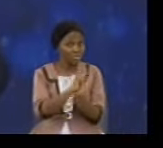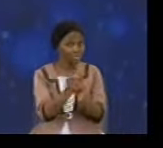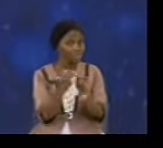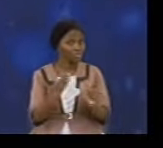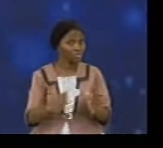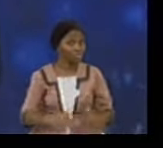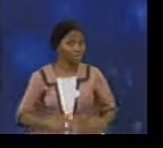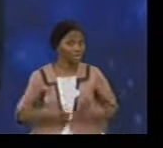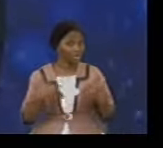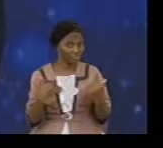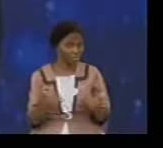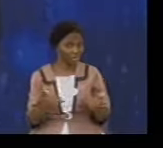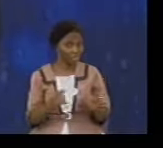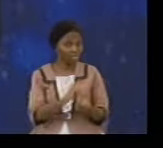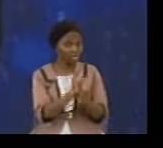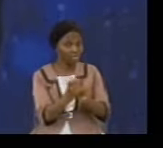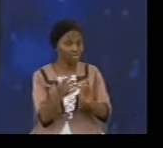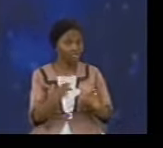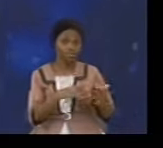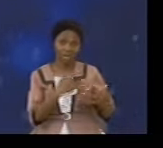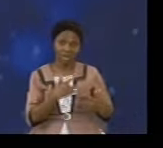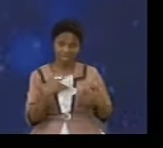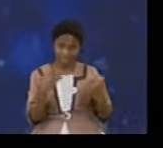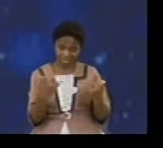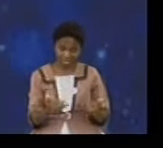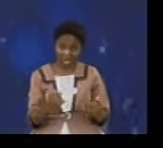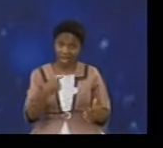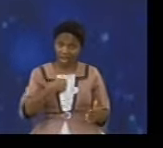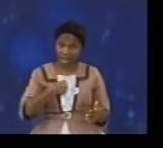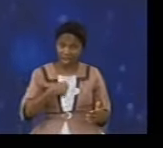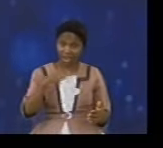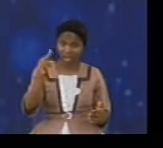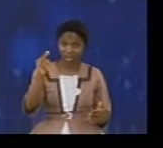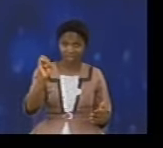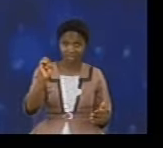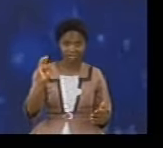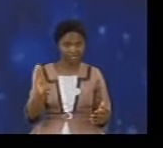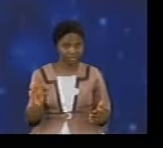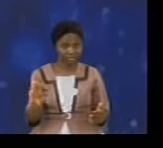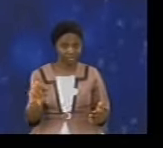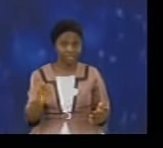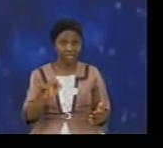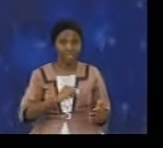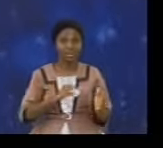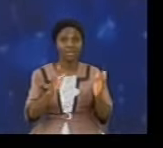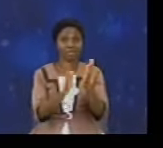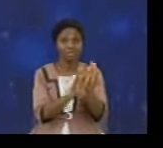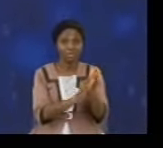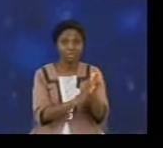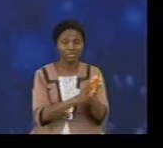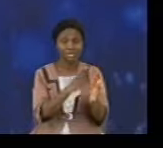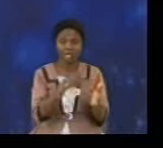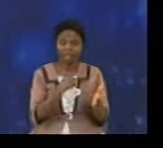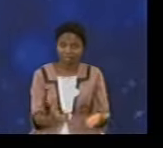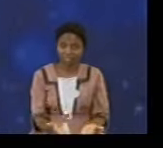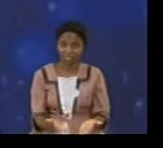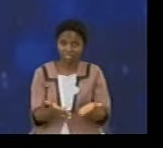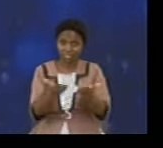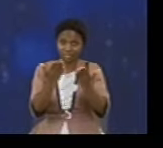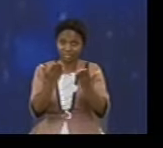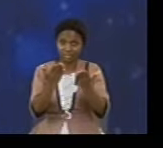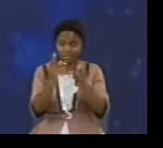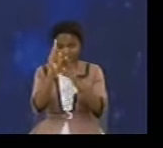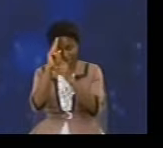of heart, I, Nebuchadnezzar, praise and extol, exalt and